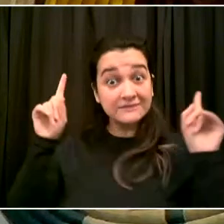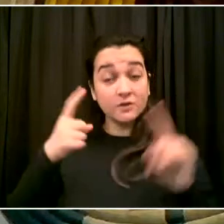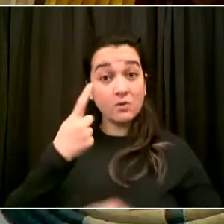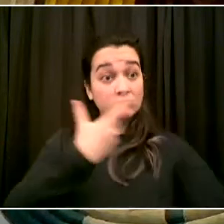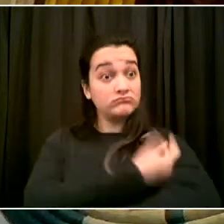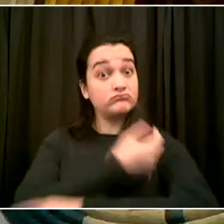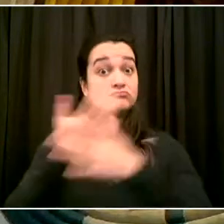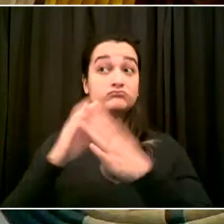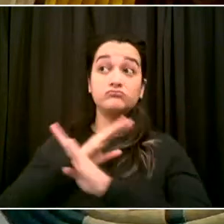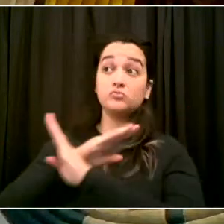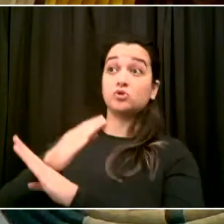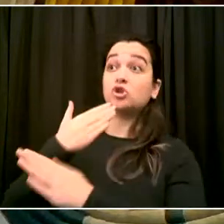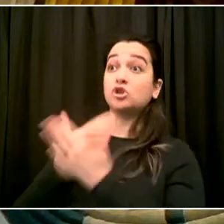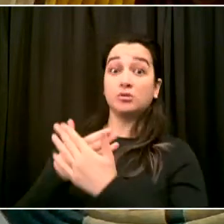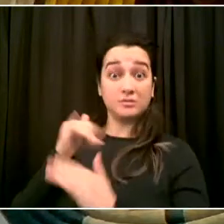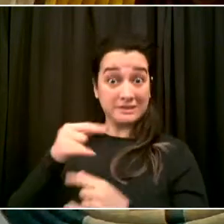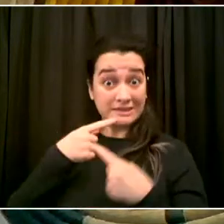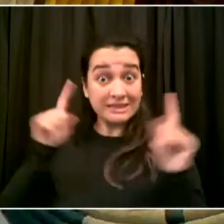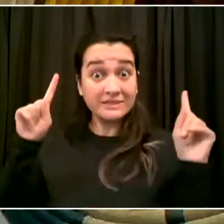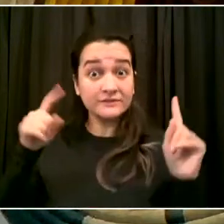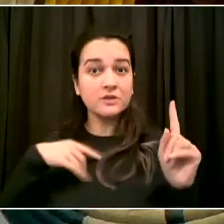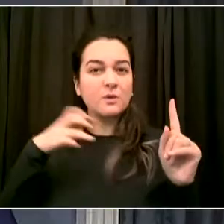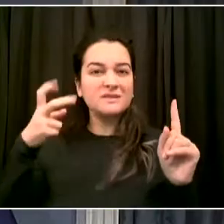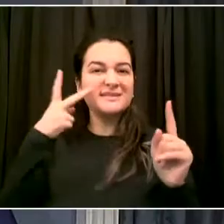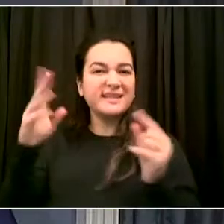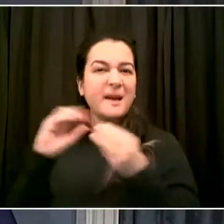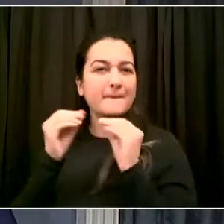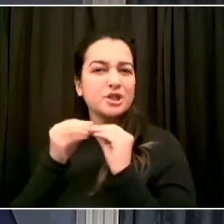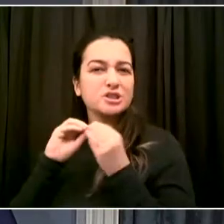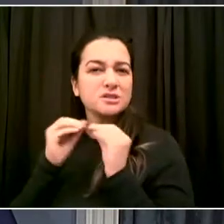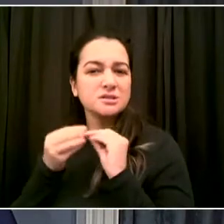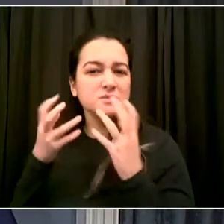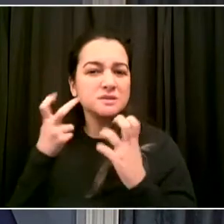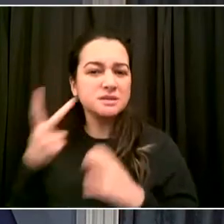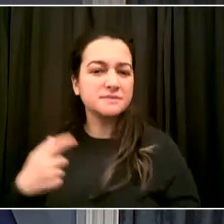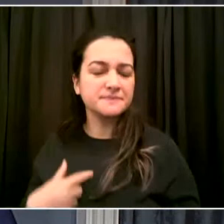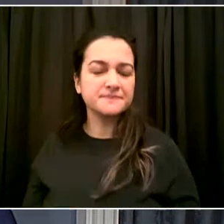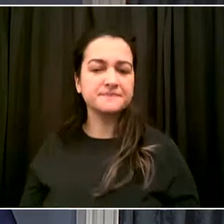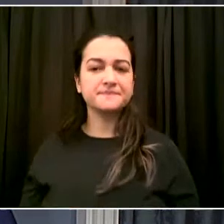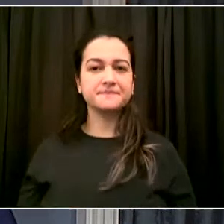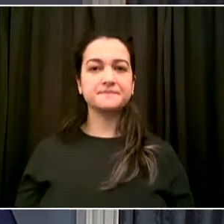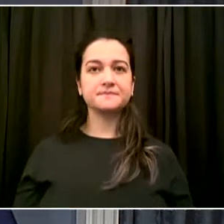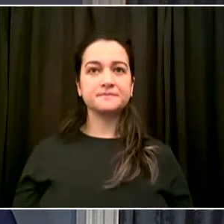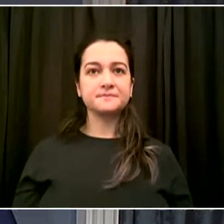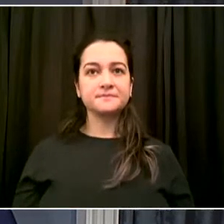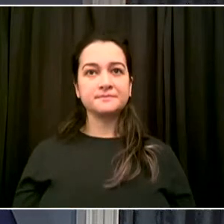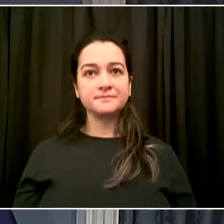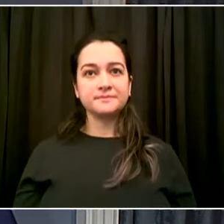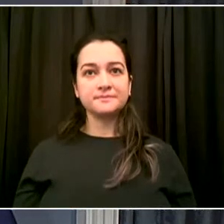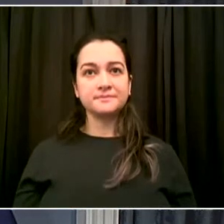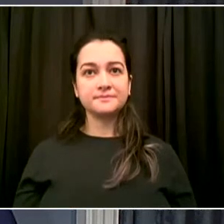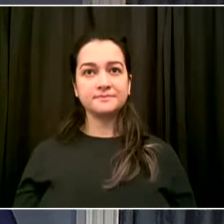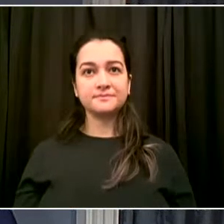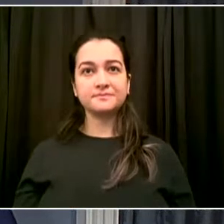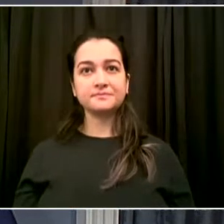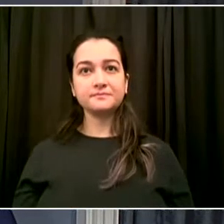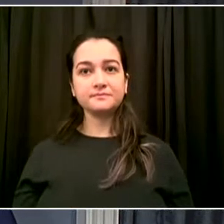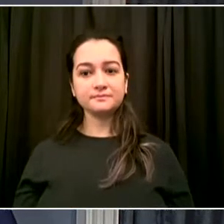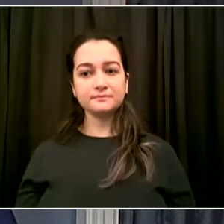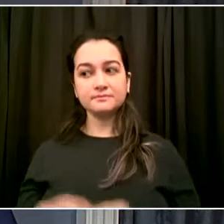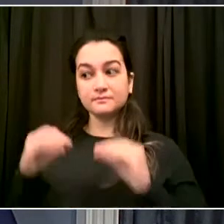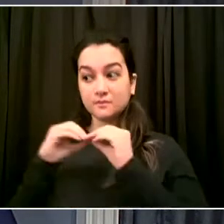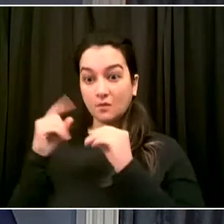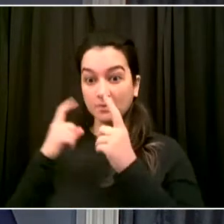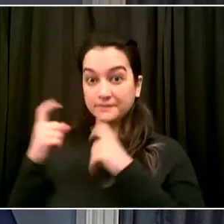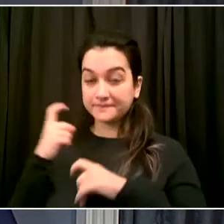the manufacturers can actually produce themselves. Thank you. Go ahead, Amanda. Great, thank you. And then also,